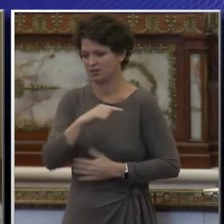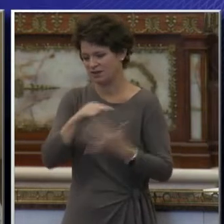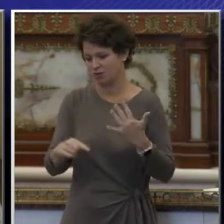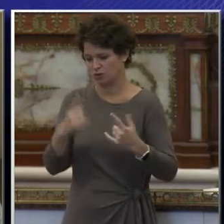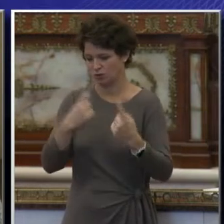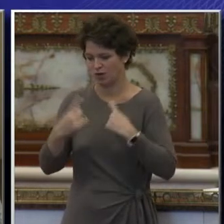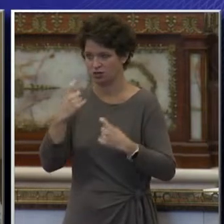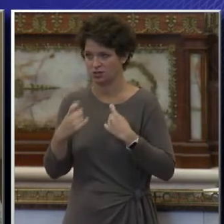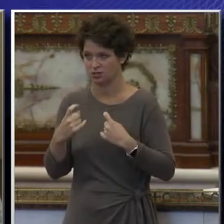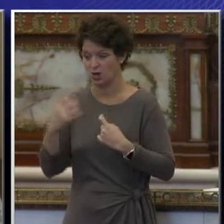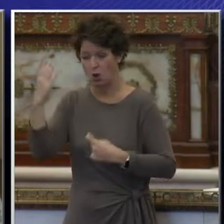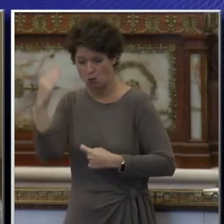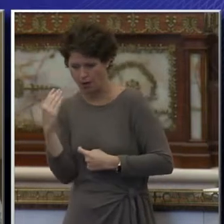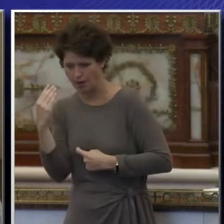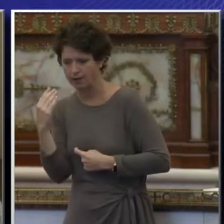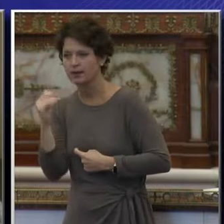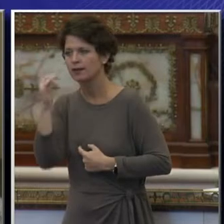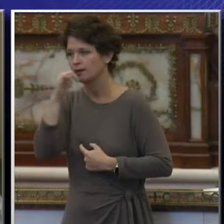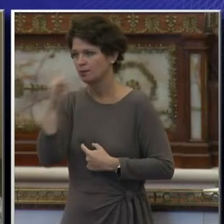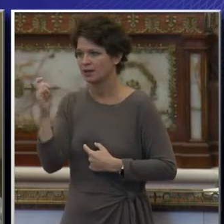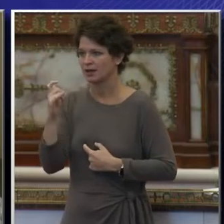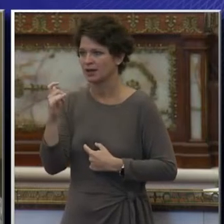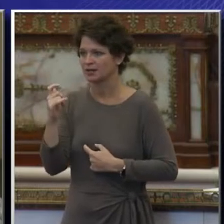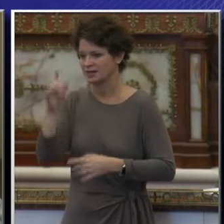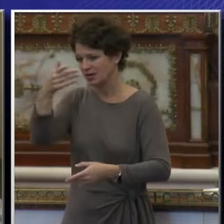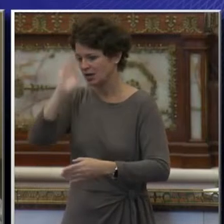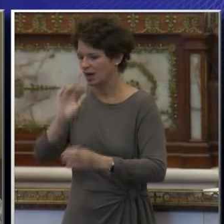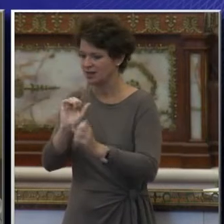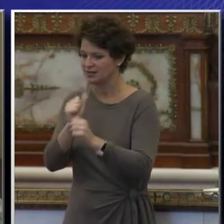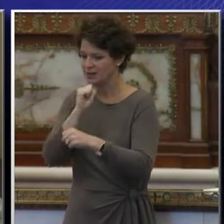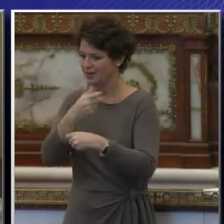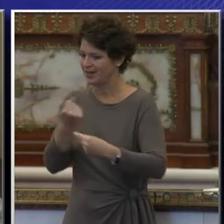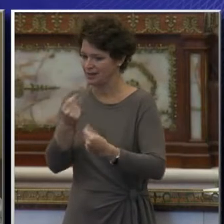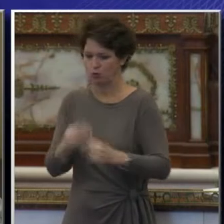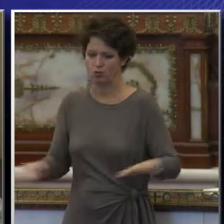questions. Why? Because God ain't making any more land.